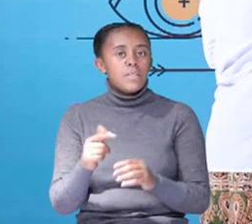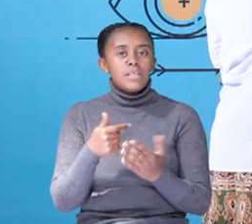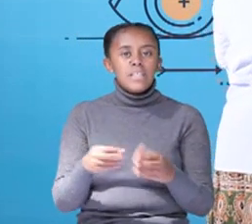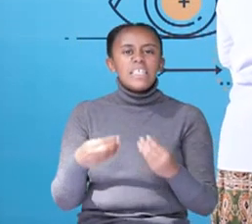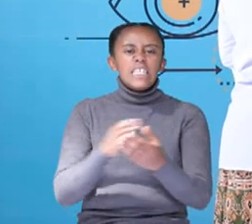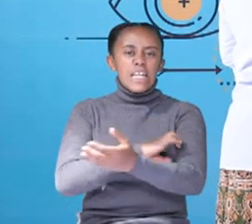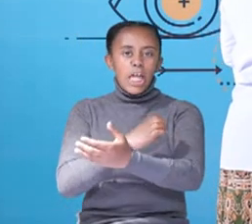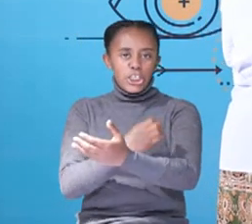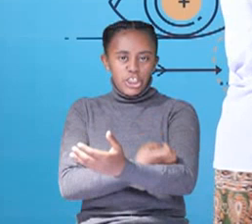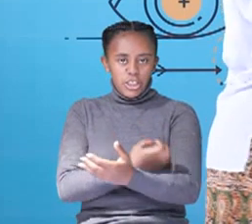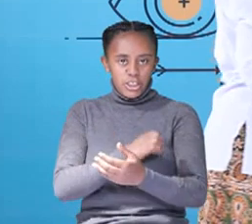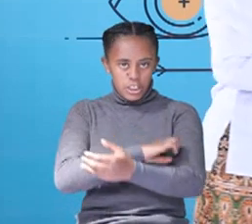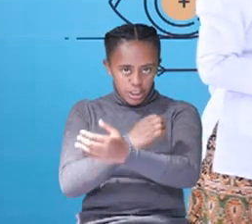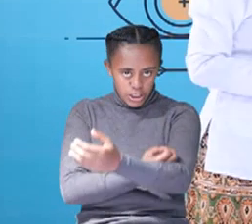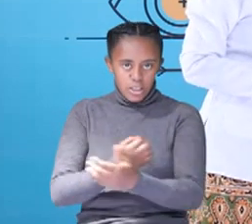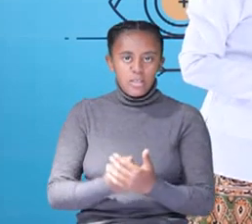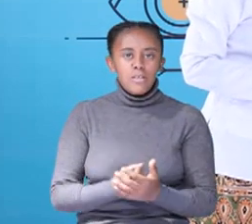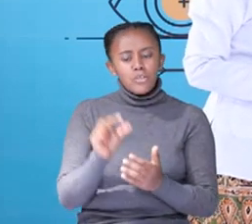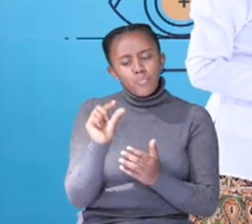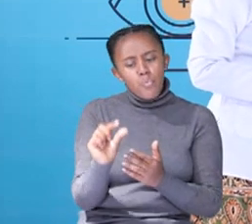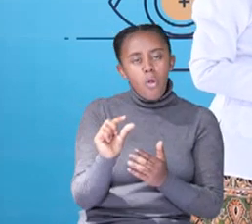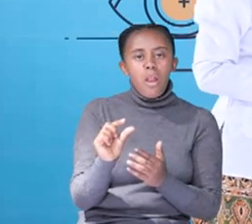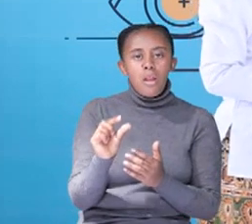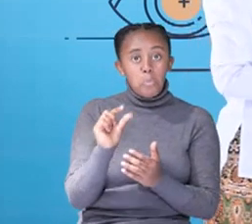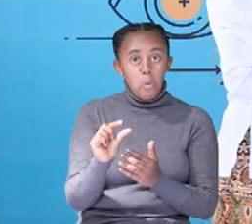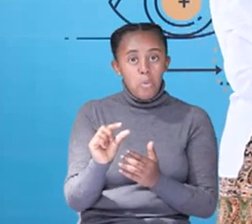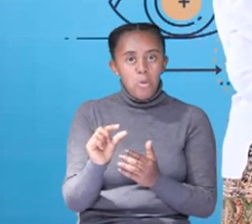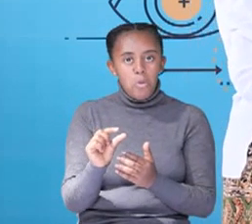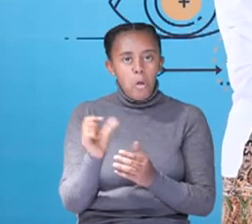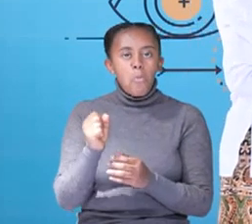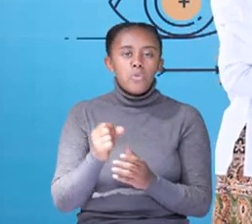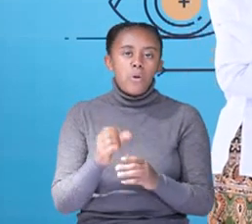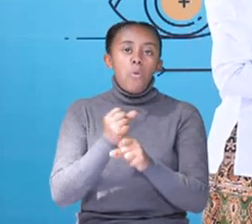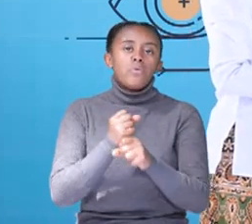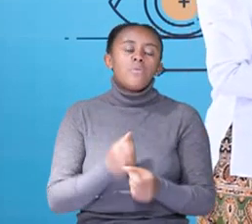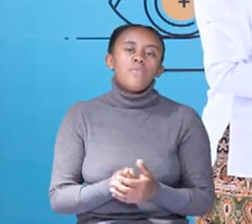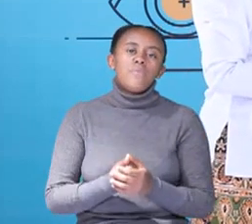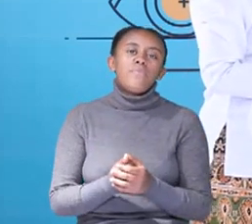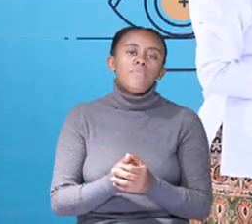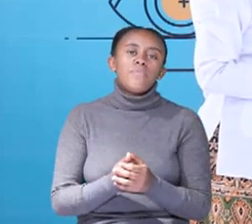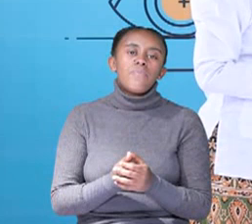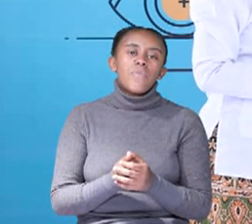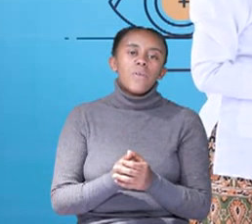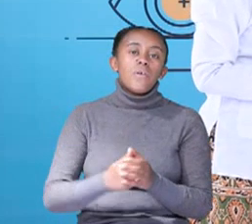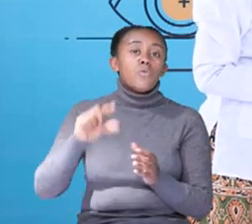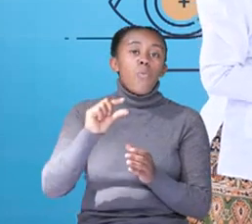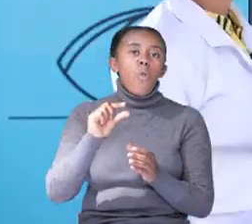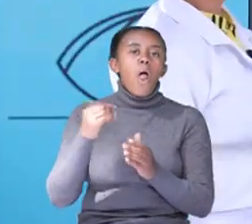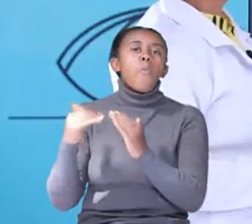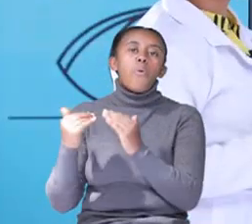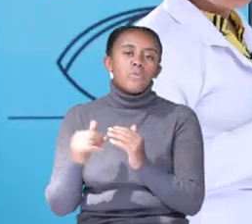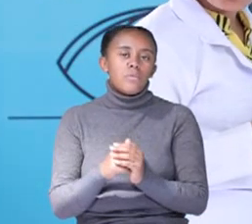releases energy relatively in small amount. It releases energy relatively in small